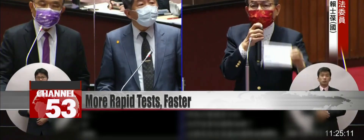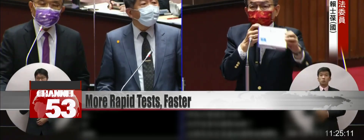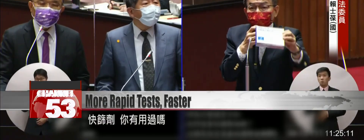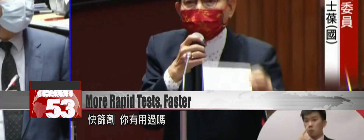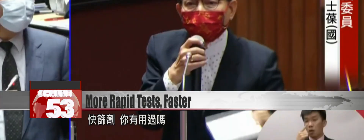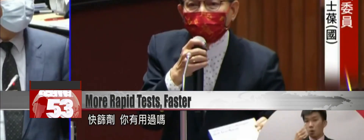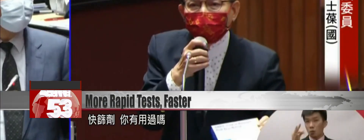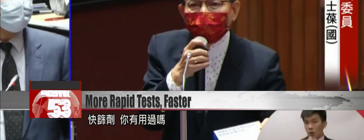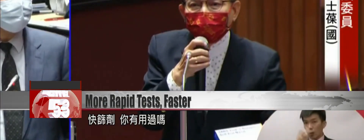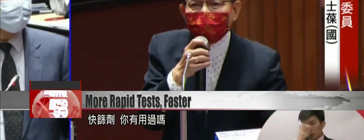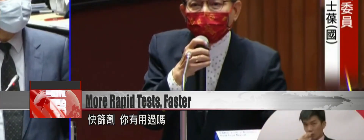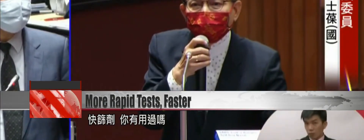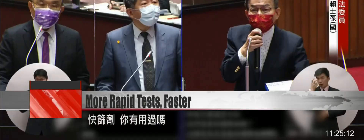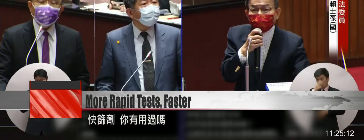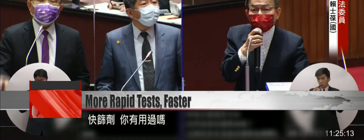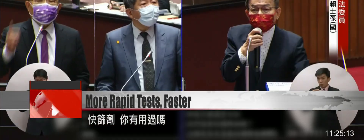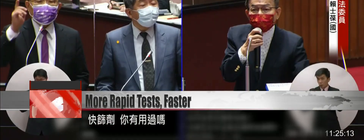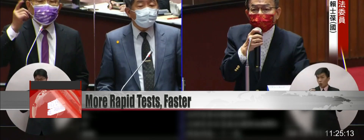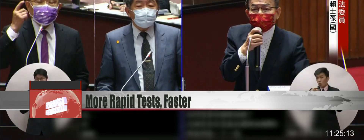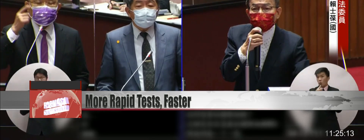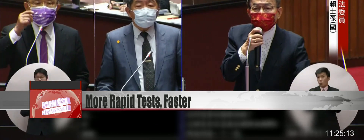Have you used a rapid test before?